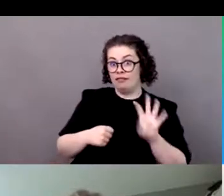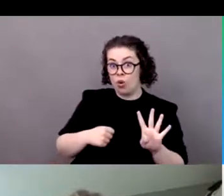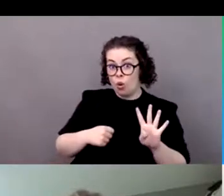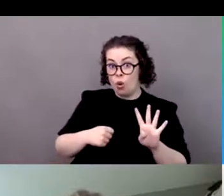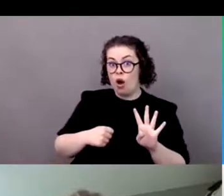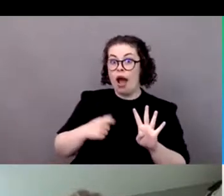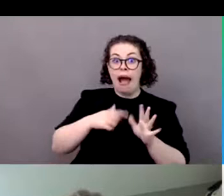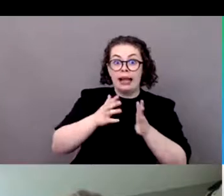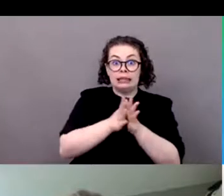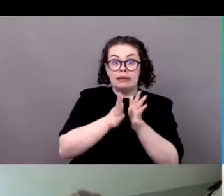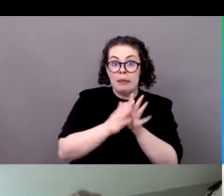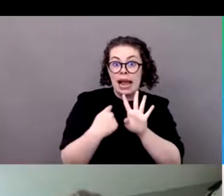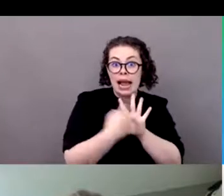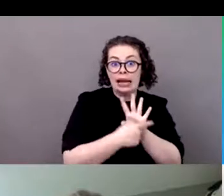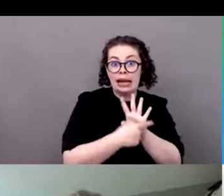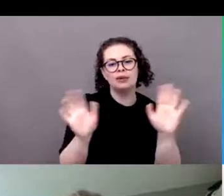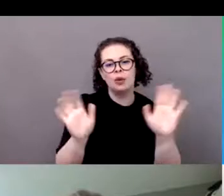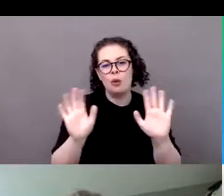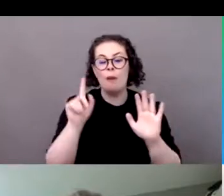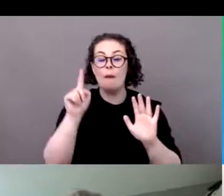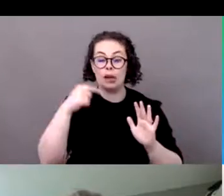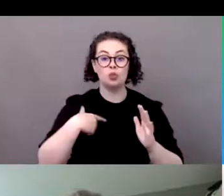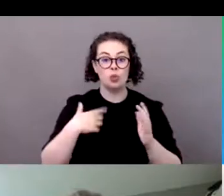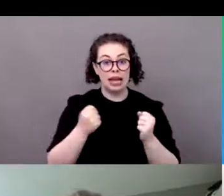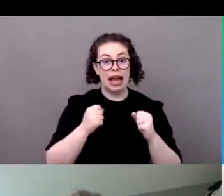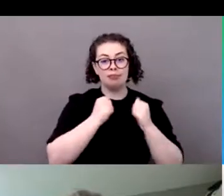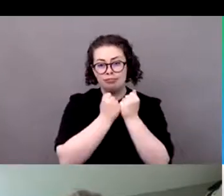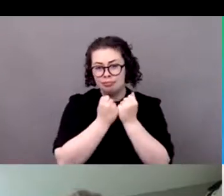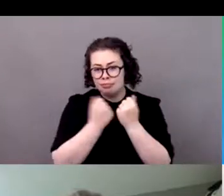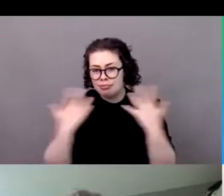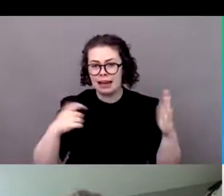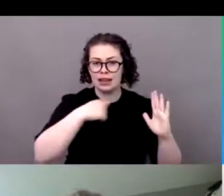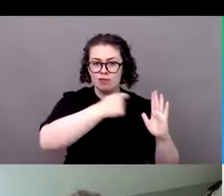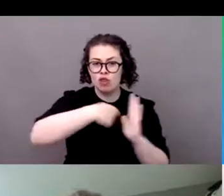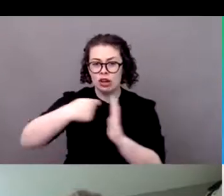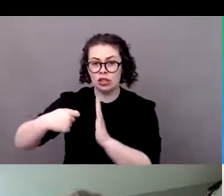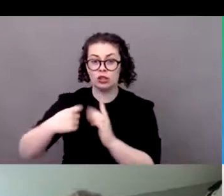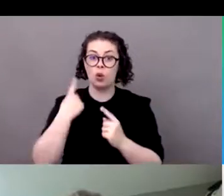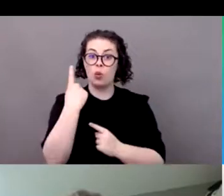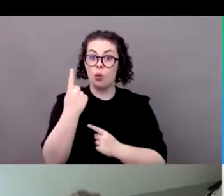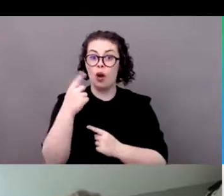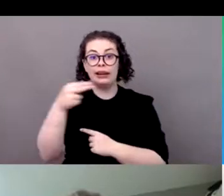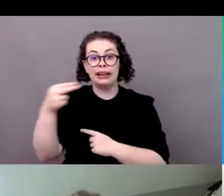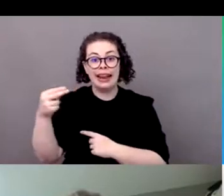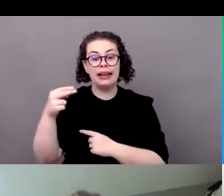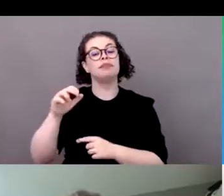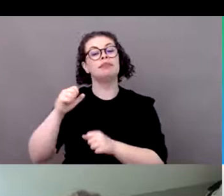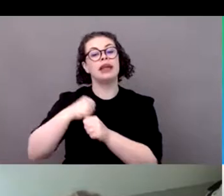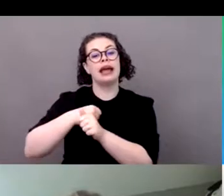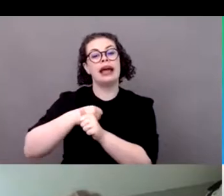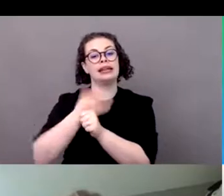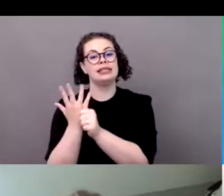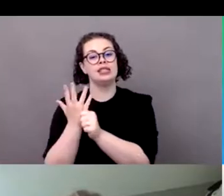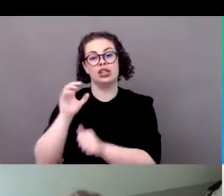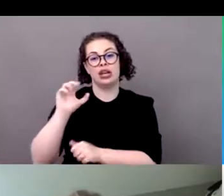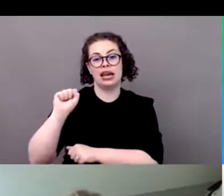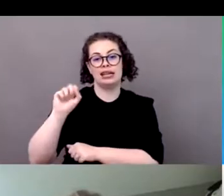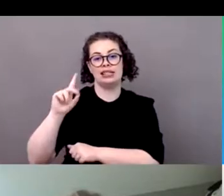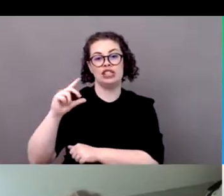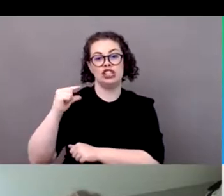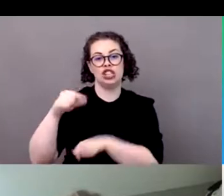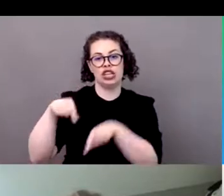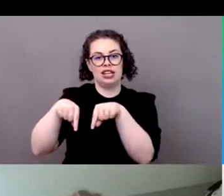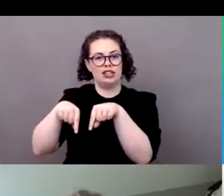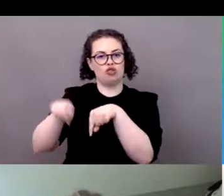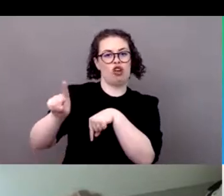but I would like to mention that we are working on the project named the SDG Striker. And in the framework of this